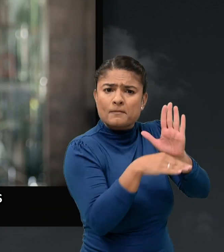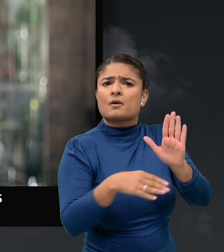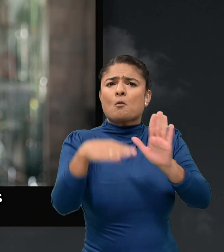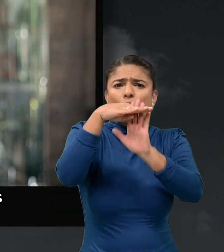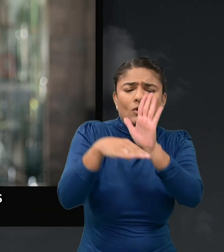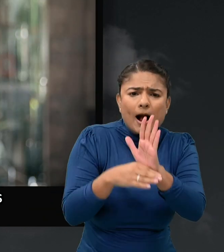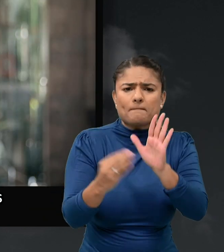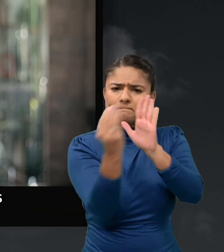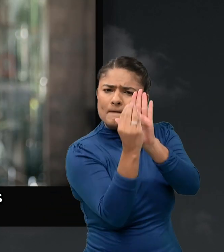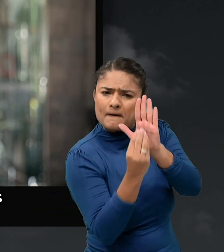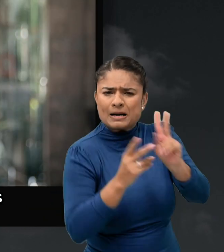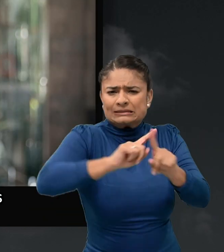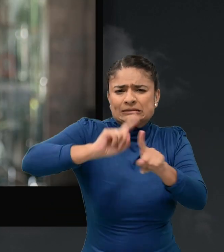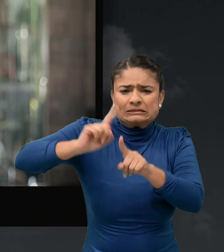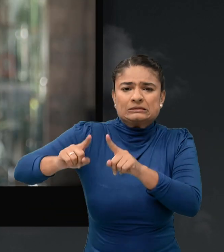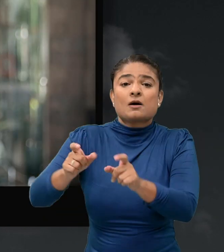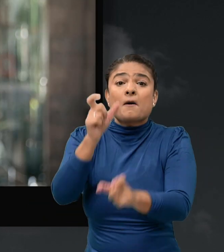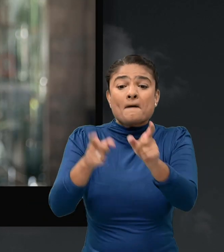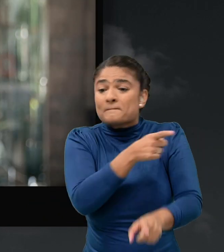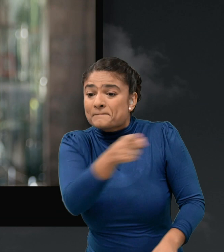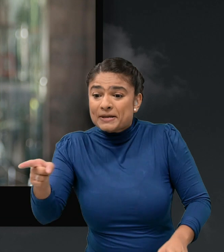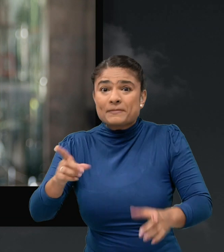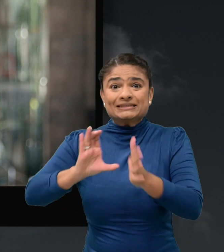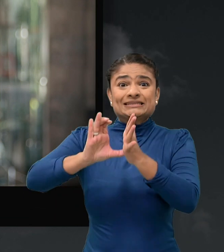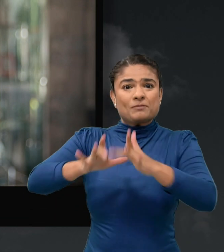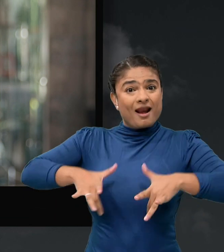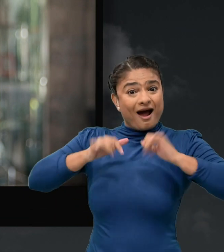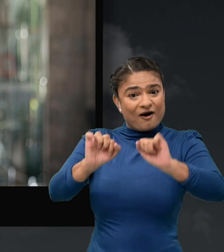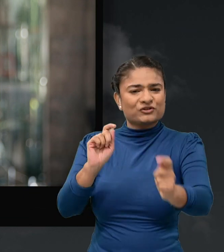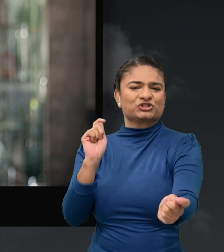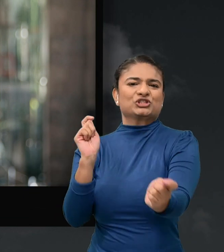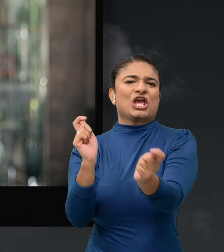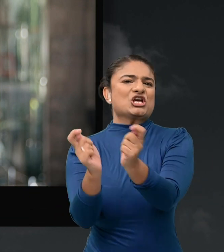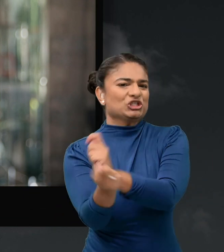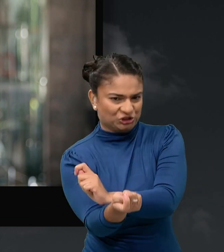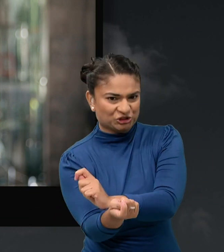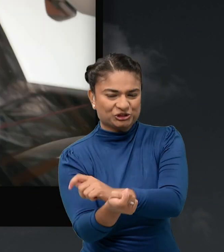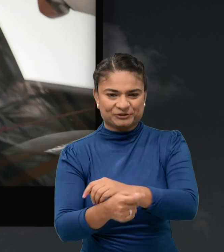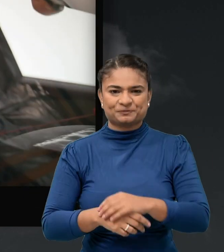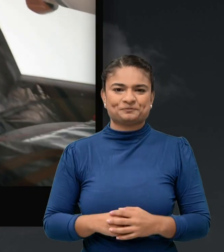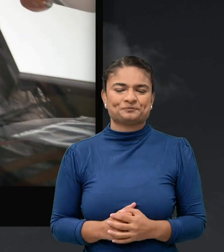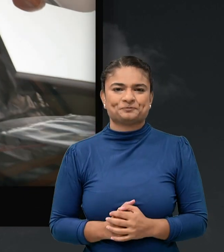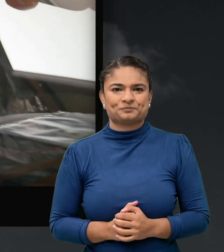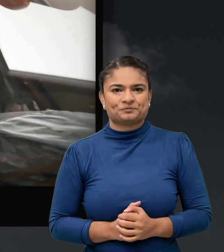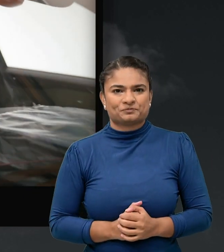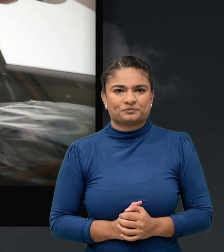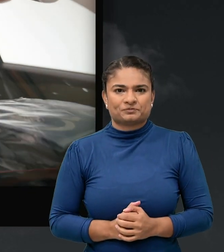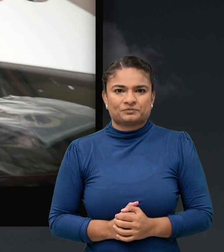policies and programs that would transform the lives of disabled people.